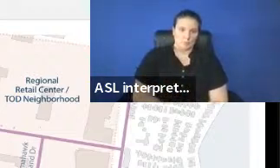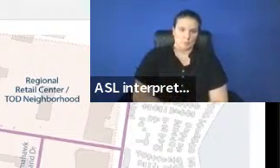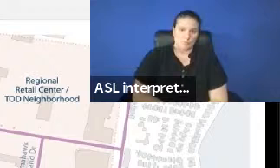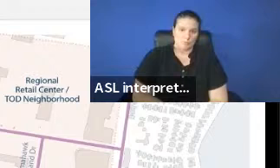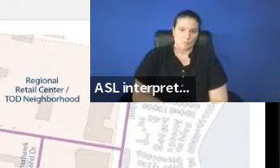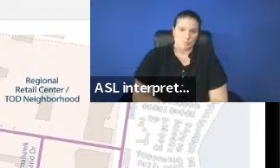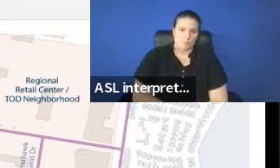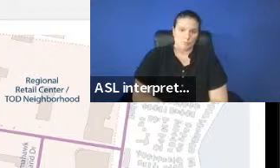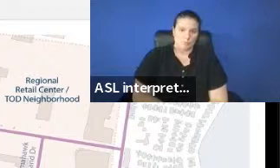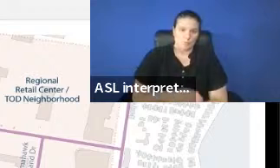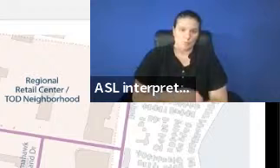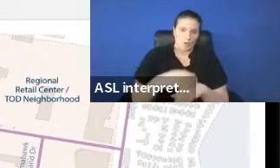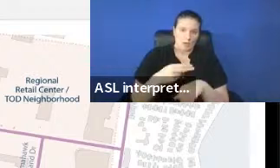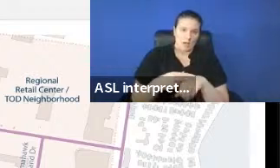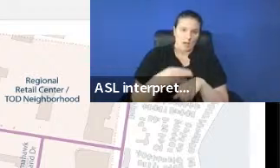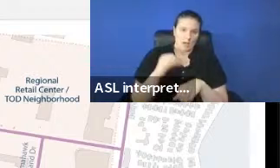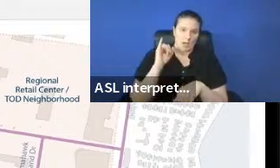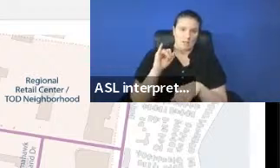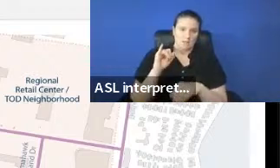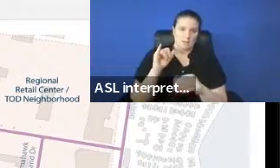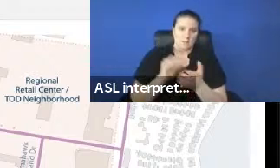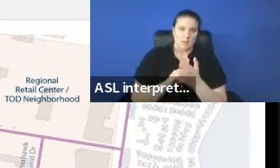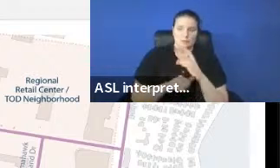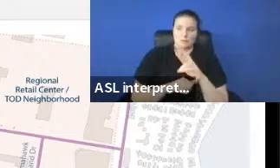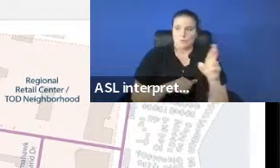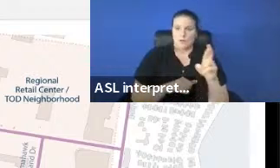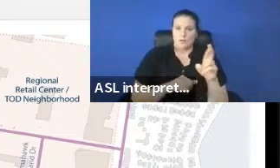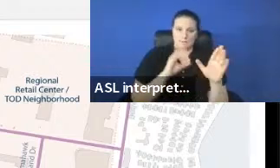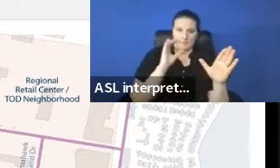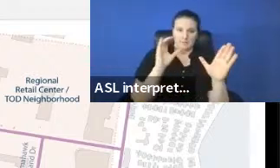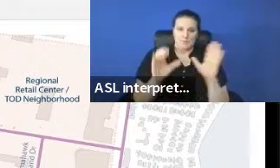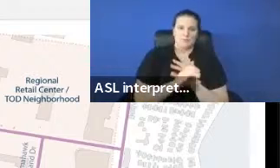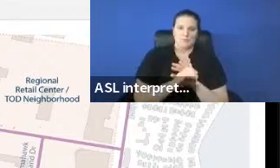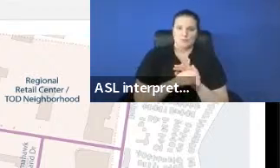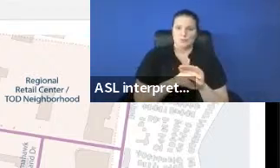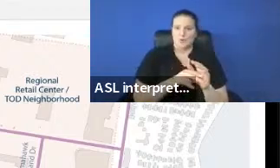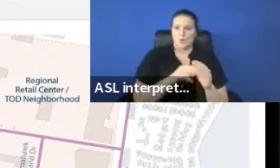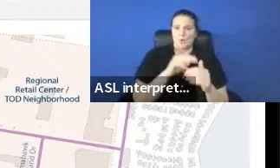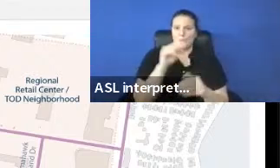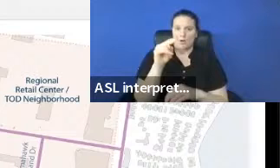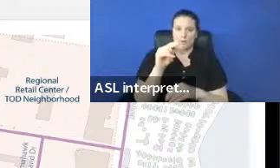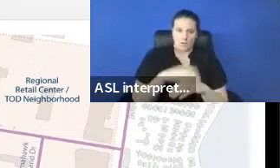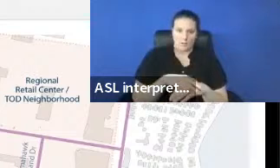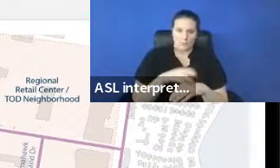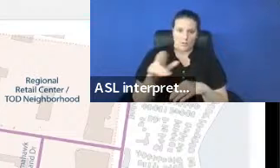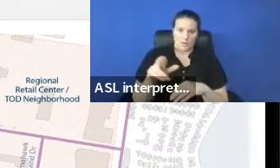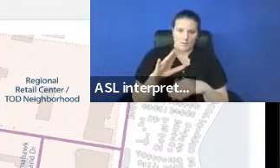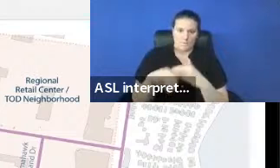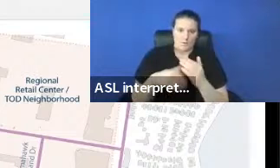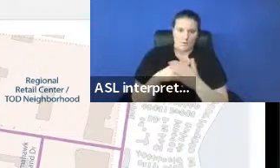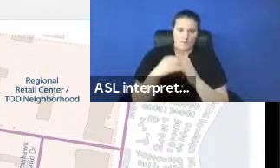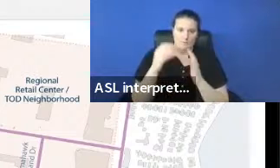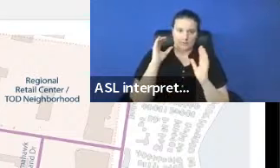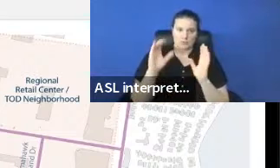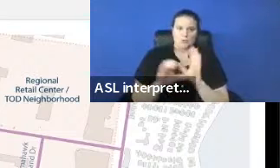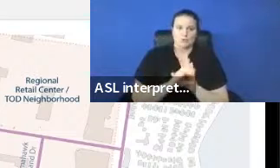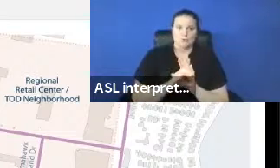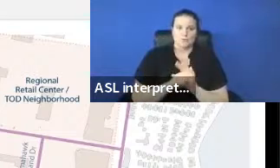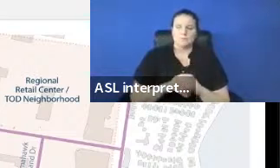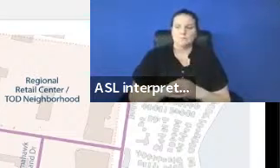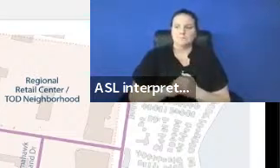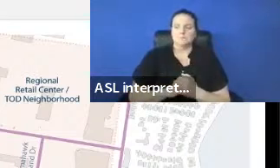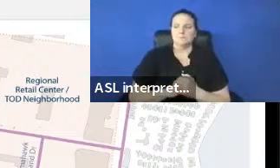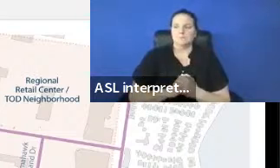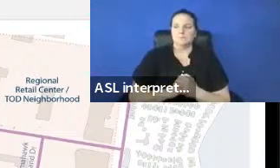On Hayden Island, which is to the right of the drawing, so north is to the right on all of these drawings. On